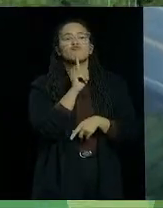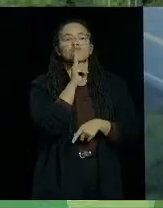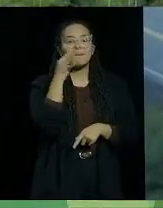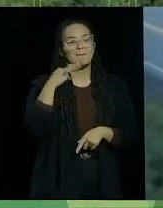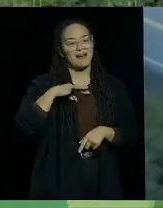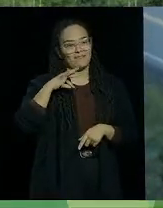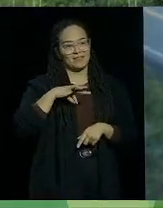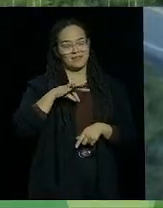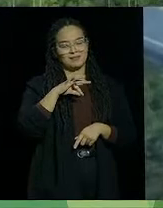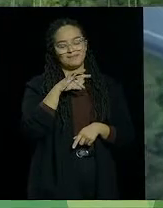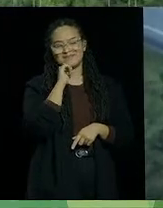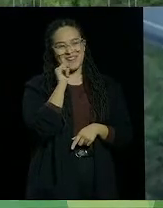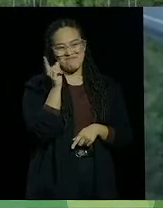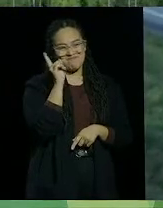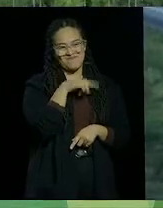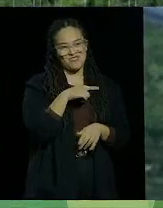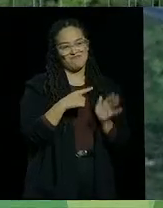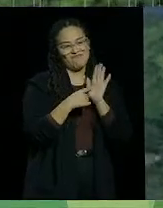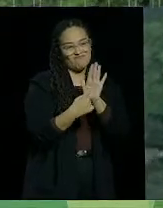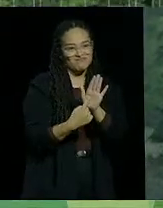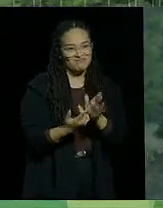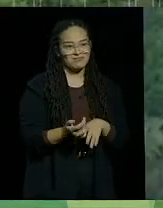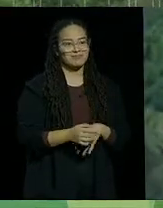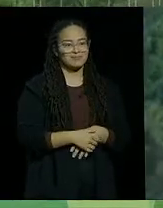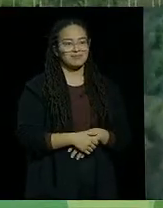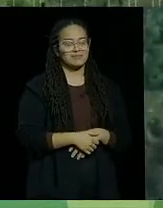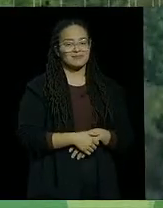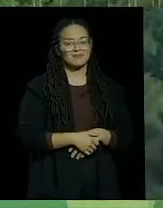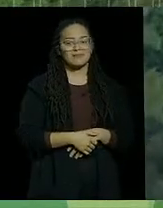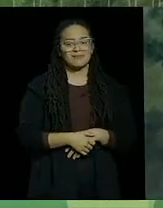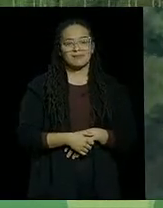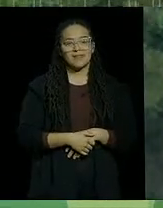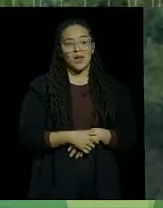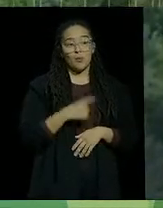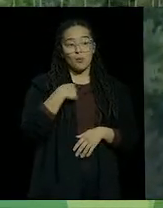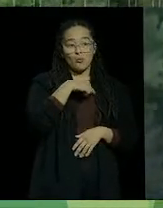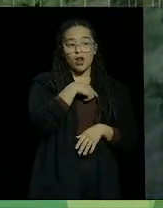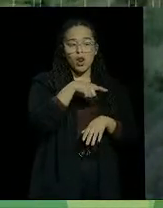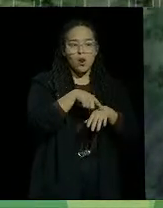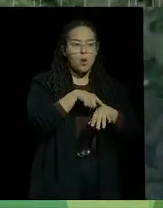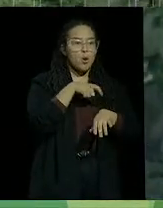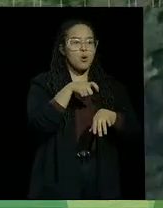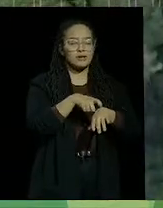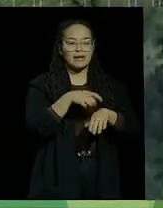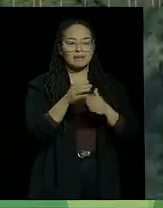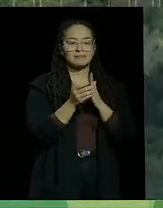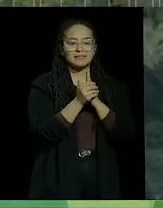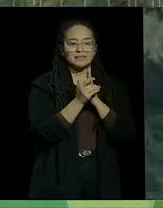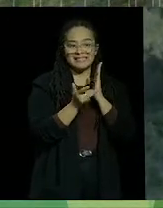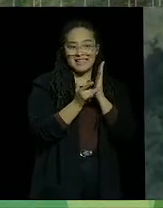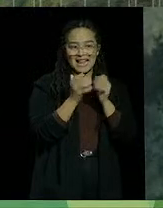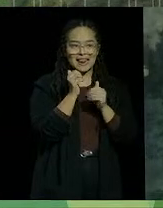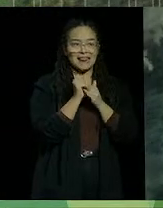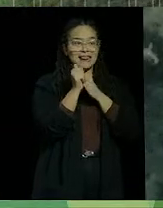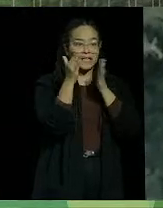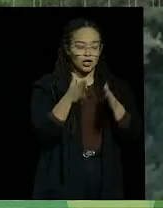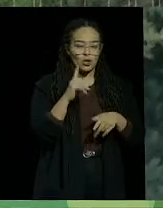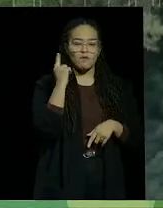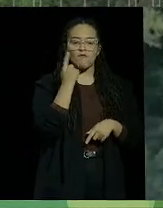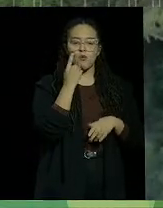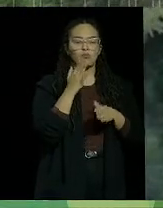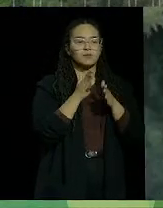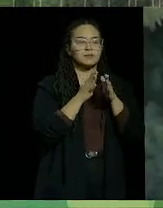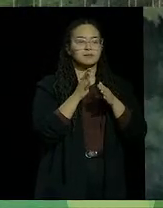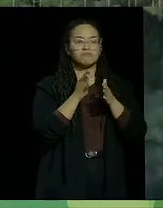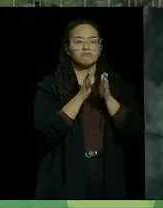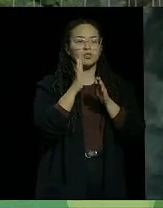real benefits, not just novelty. As a long-standing tech leader, we have always pursued